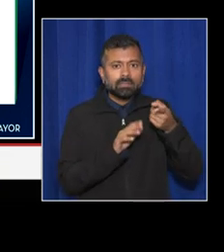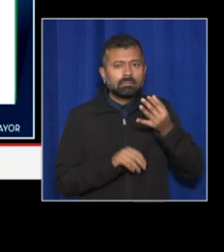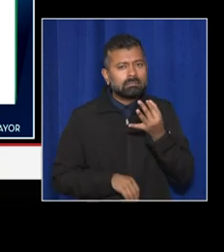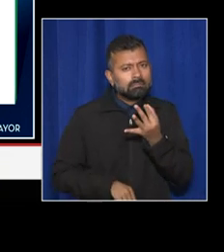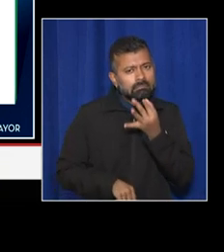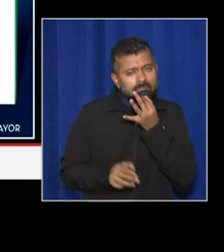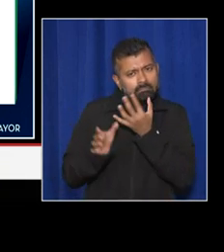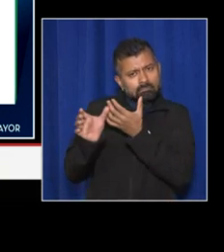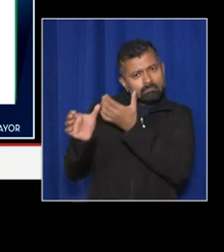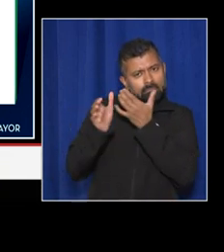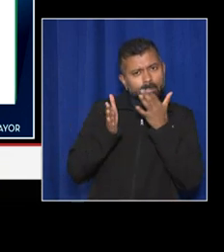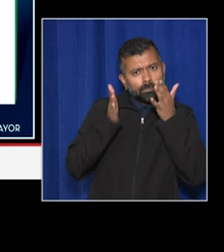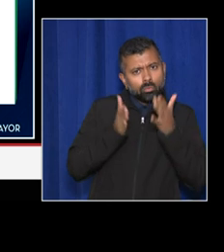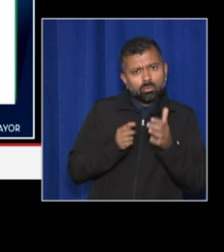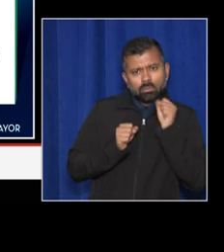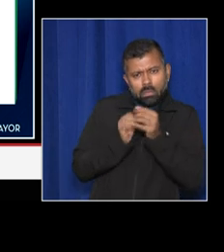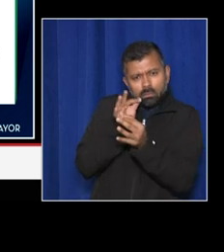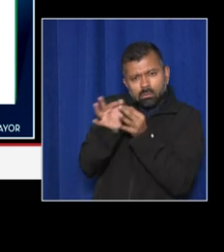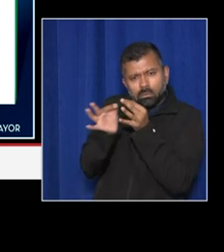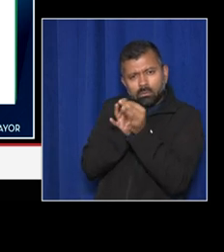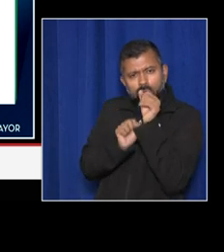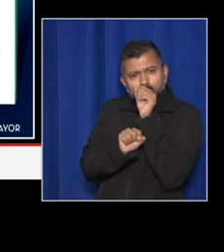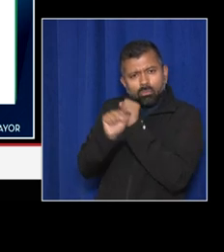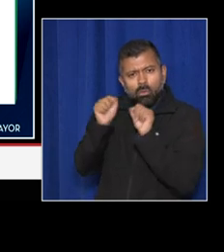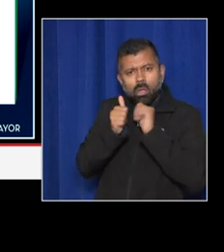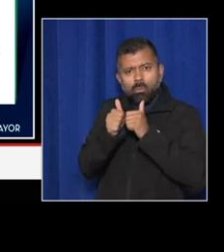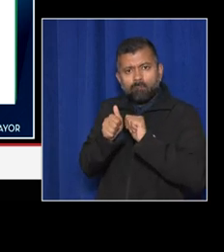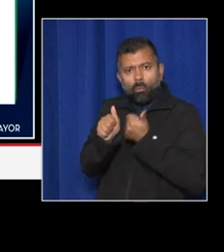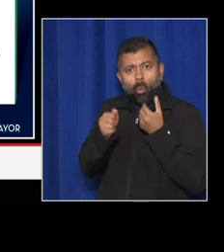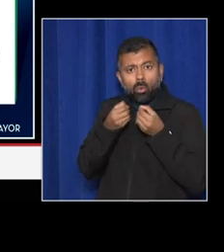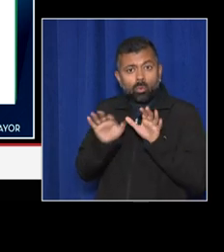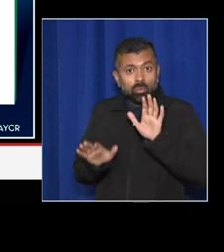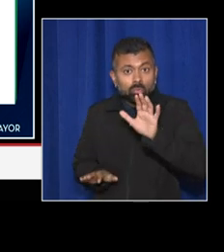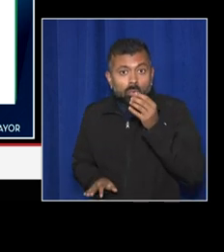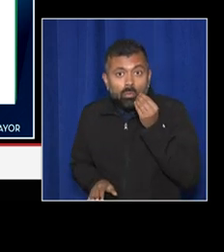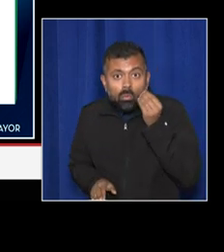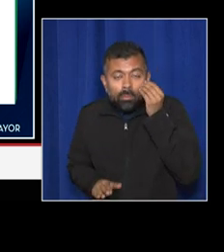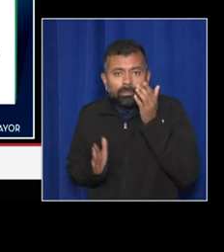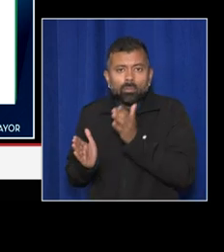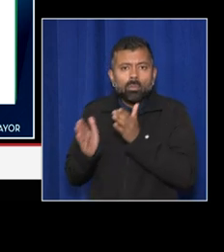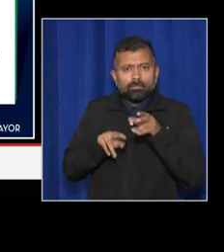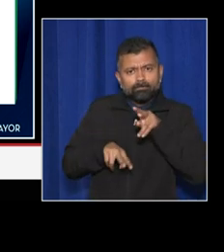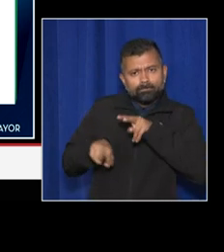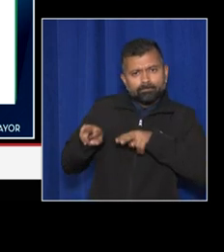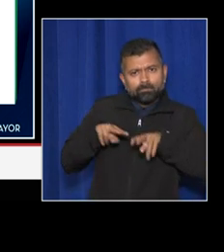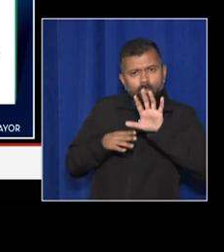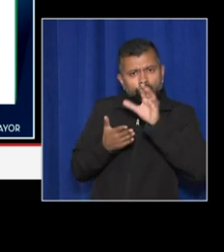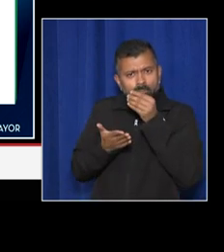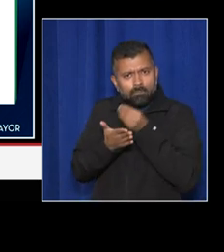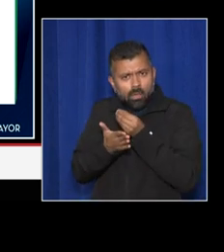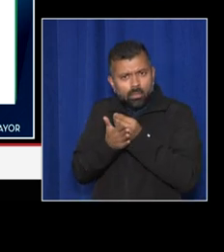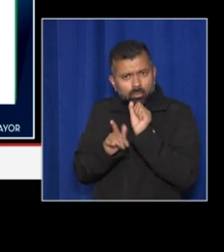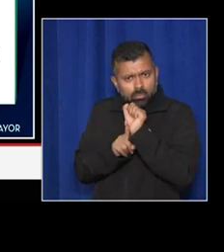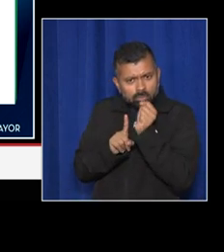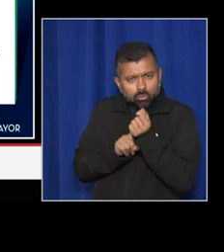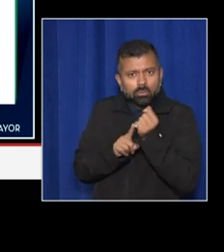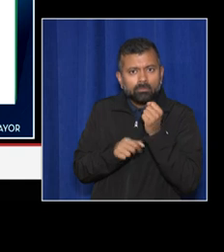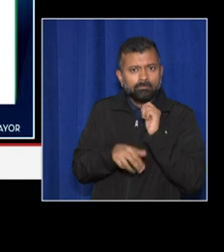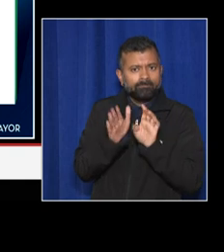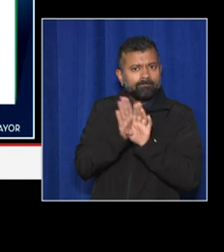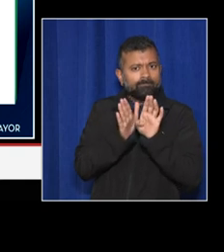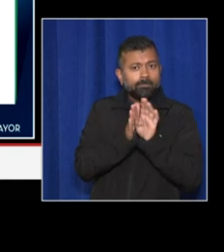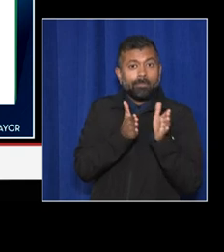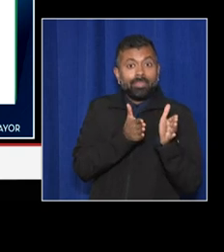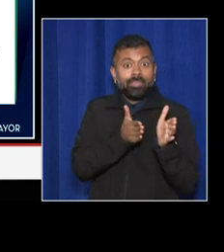your particular circumstance and create a plan that allows you to prevent foreclosure. That plan may include